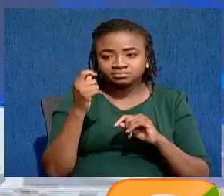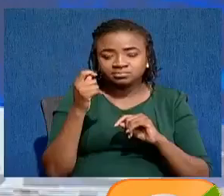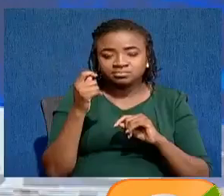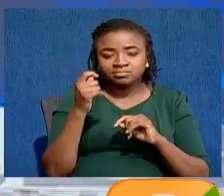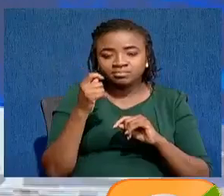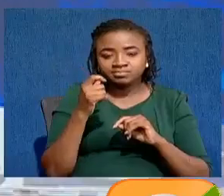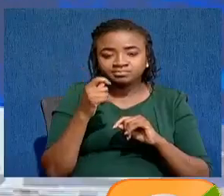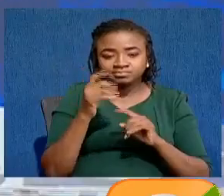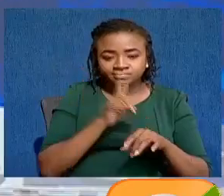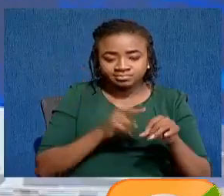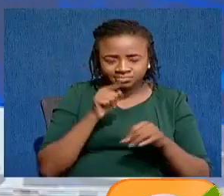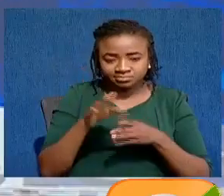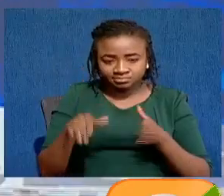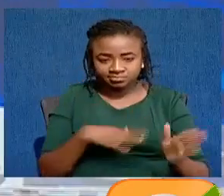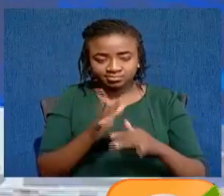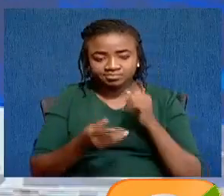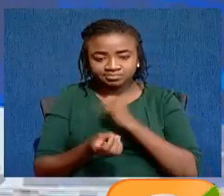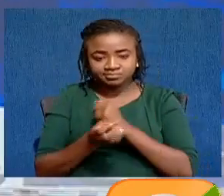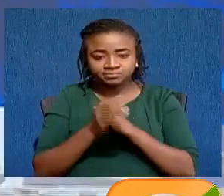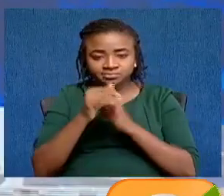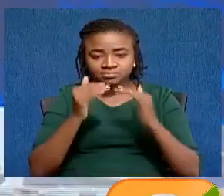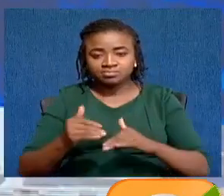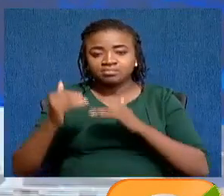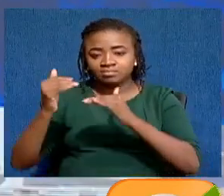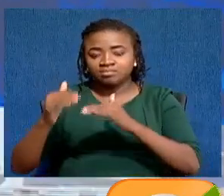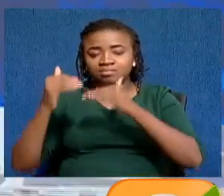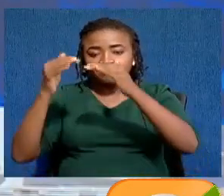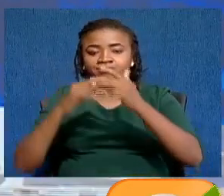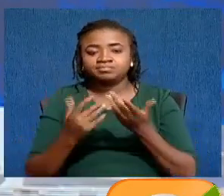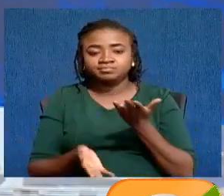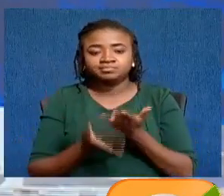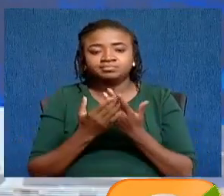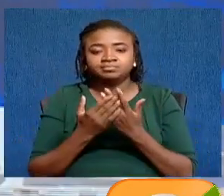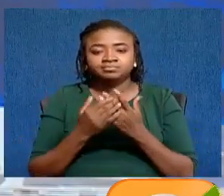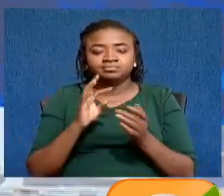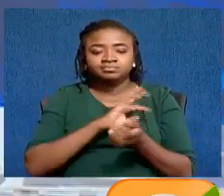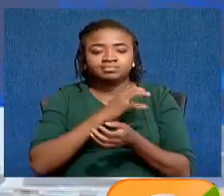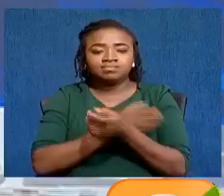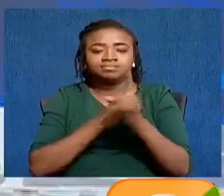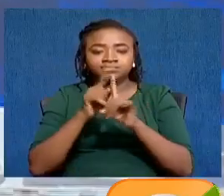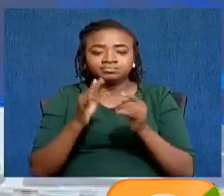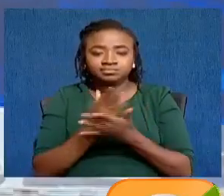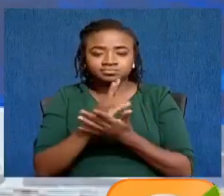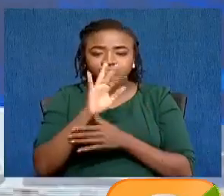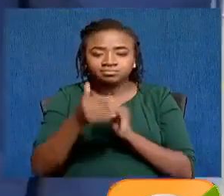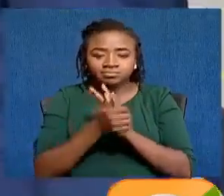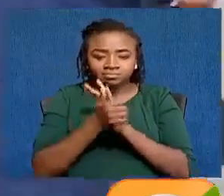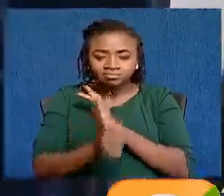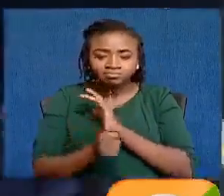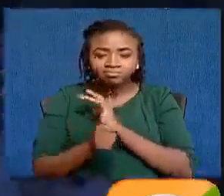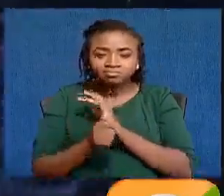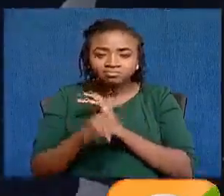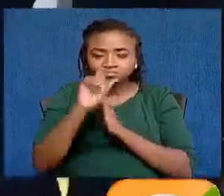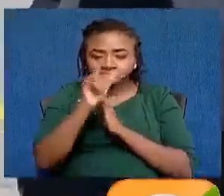is using this platform to highlight its advancements in renewable energy and to share its expertise with regional